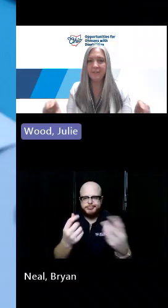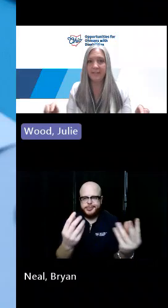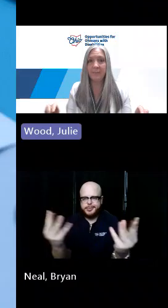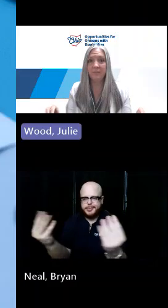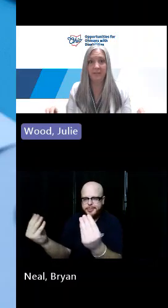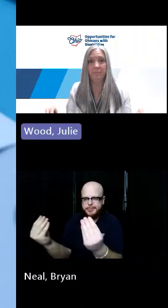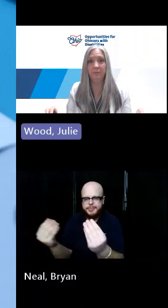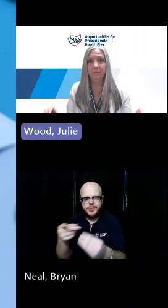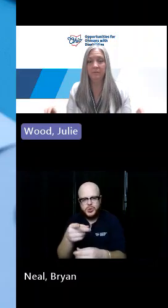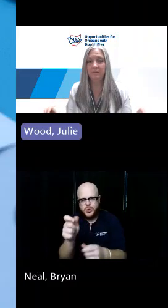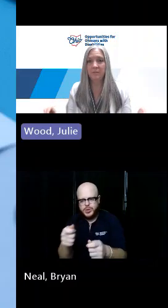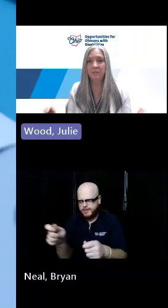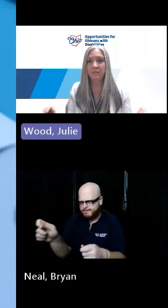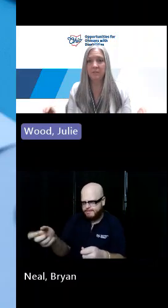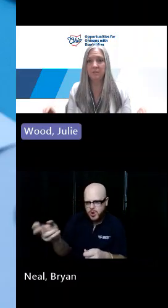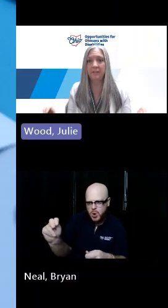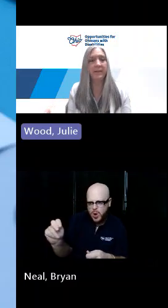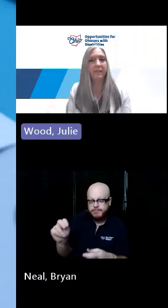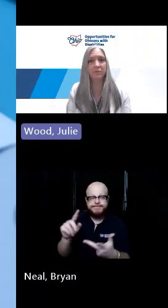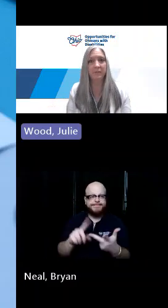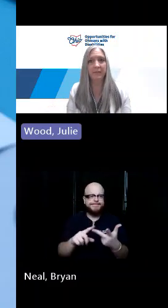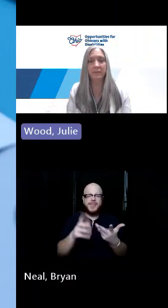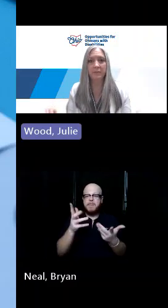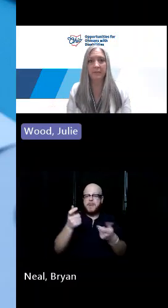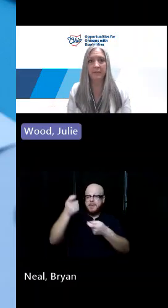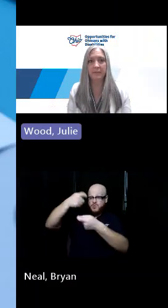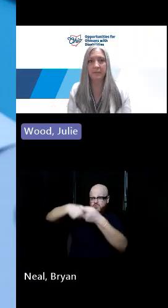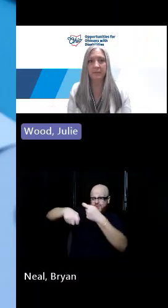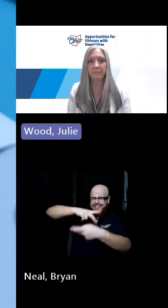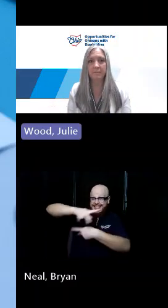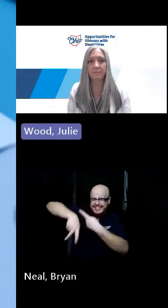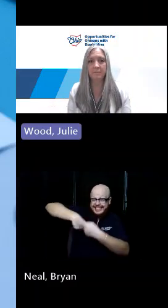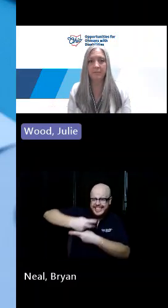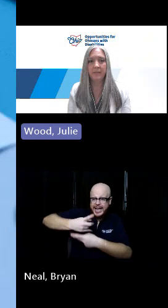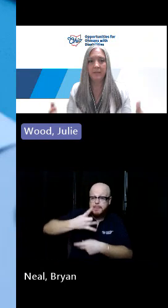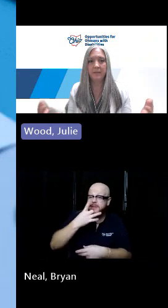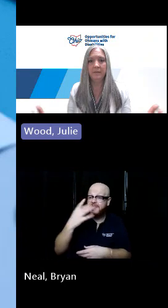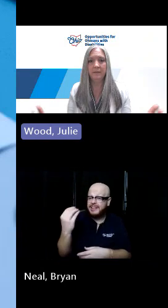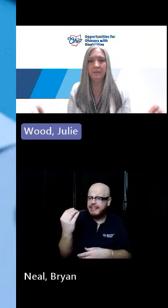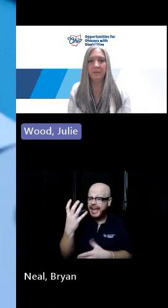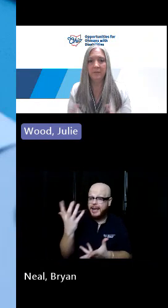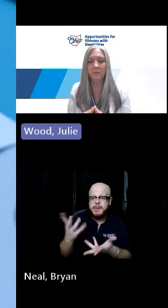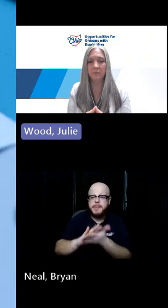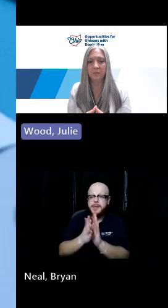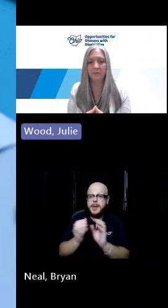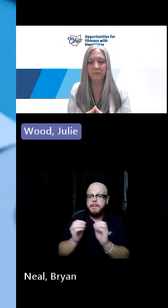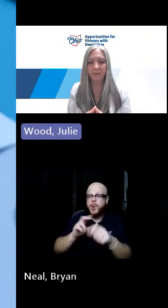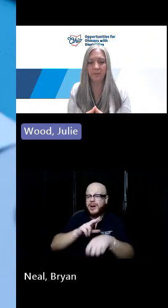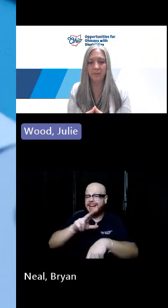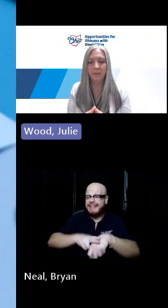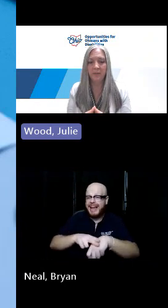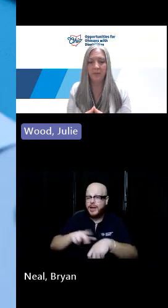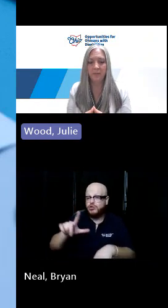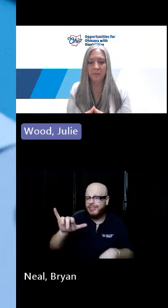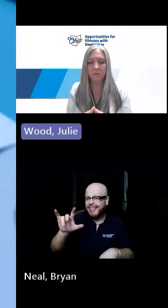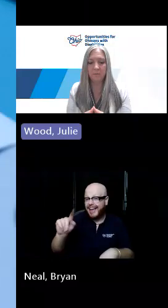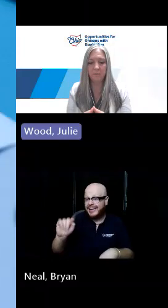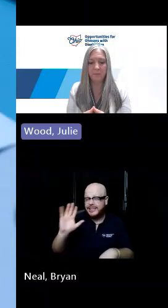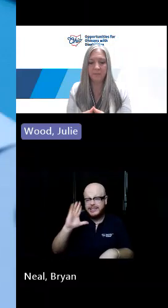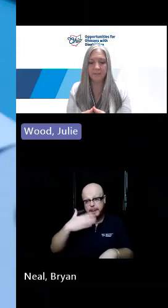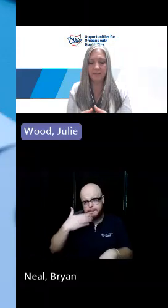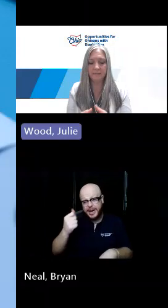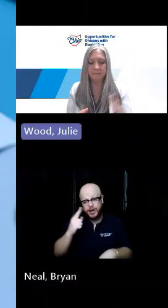changing the type of light bulb so that it's more like natural light, and would that make it an environment that works for everybody? You